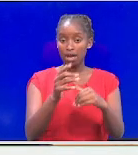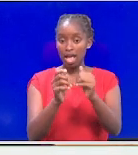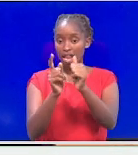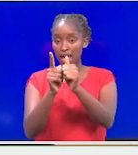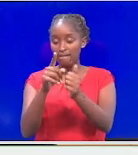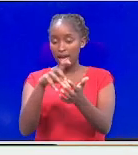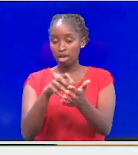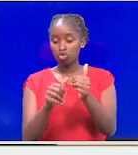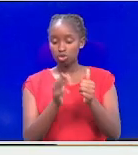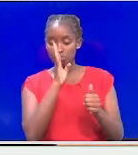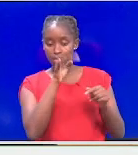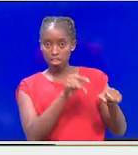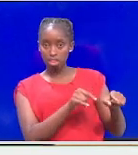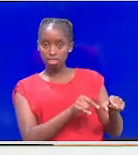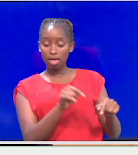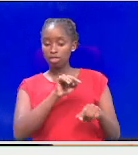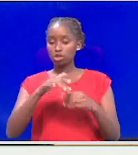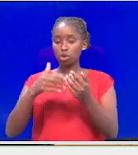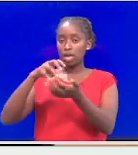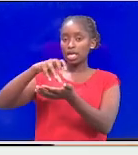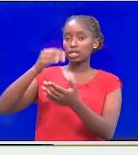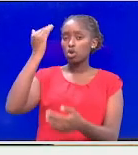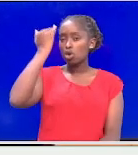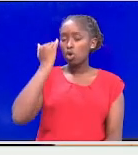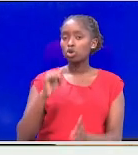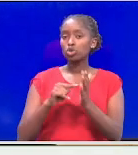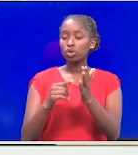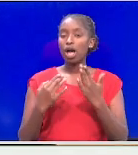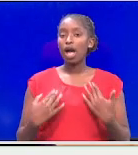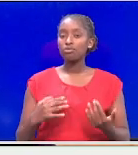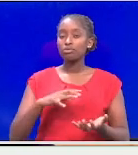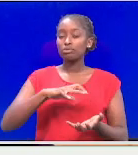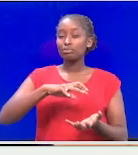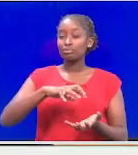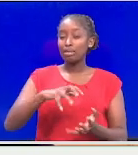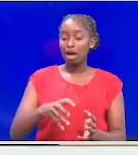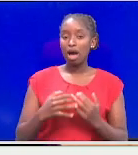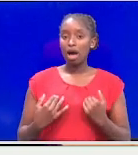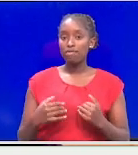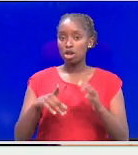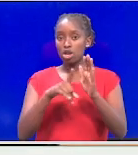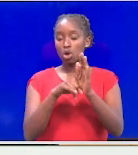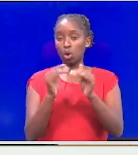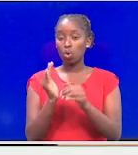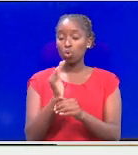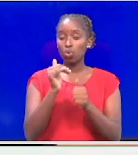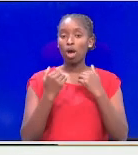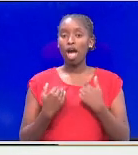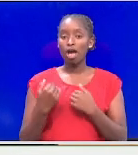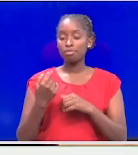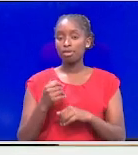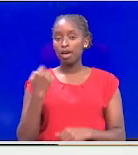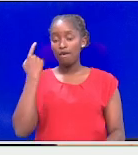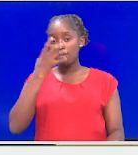impeachment motion. The cases in court reflect a complex legal landscape surrounding Gachagua's impeachment, when the second in